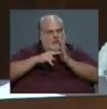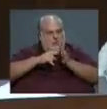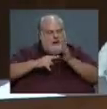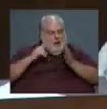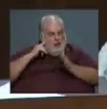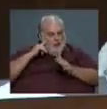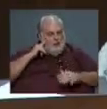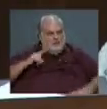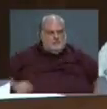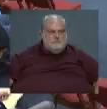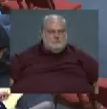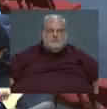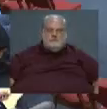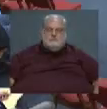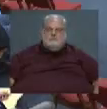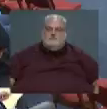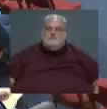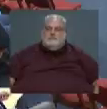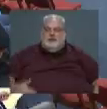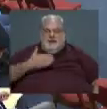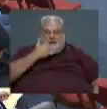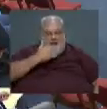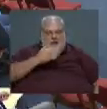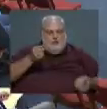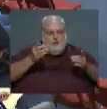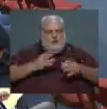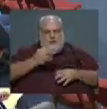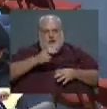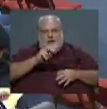All right. Thank you, Director Hendricks.